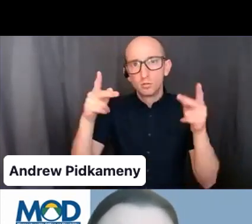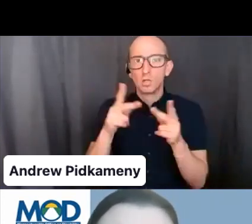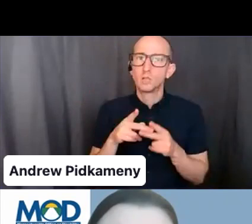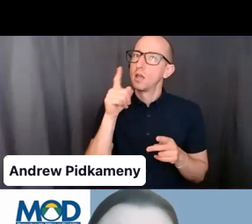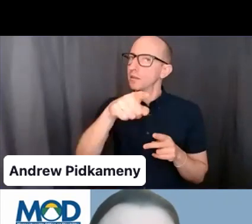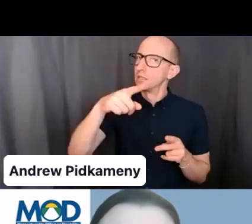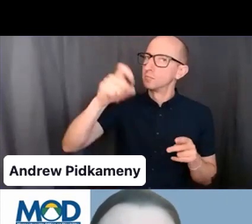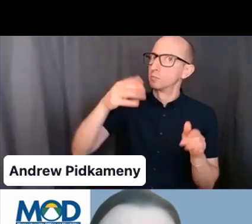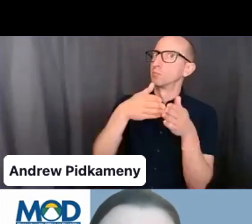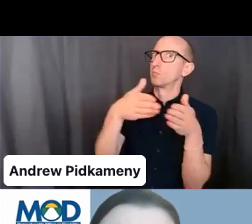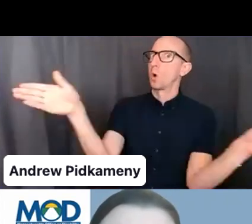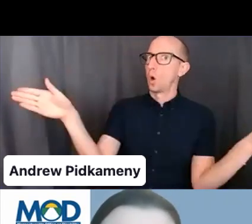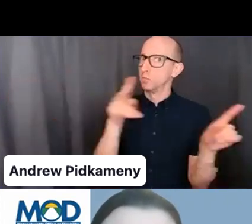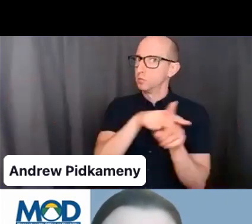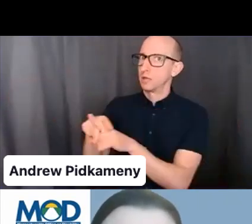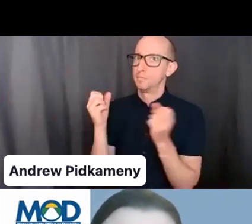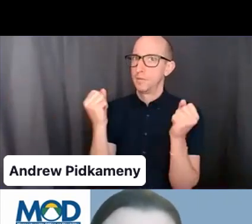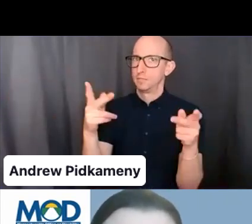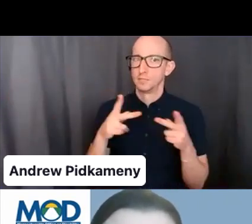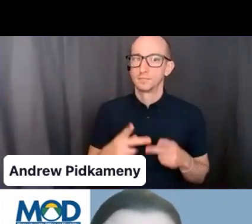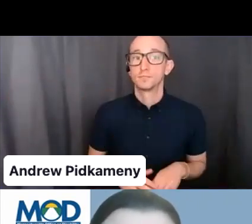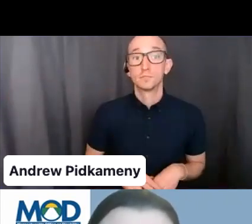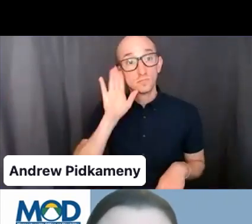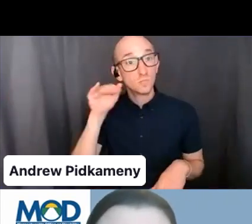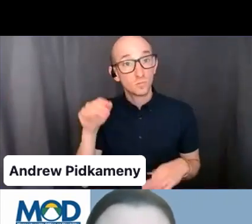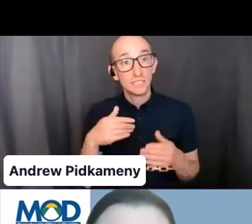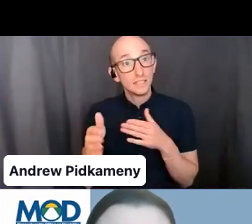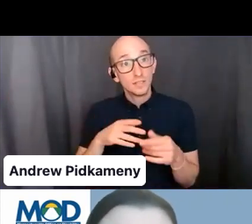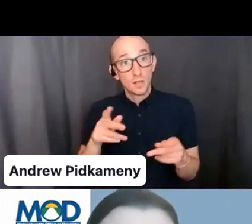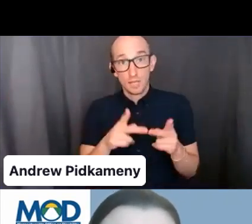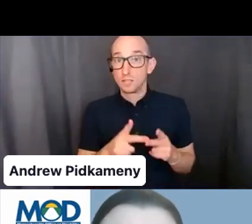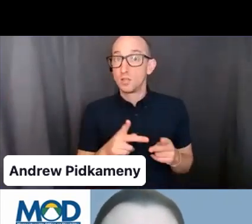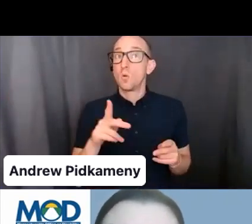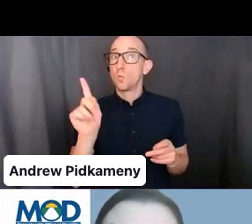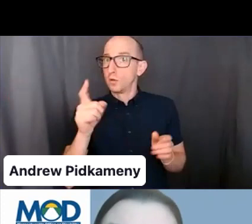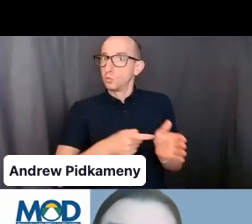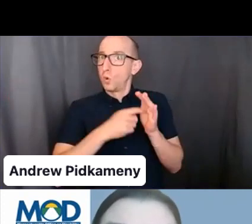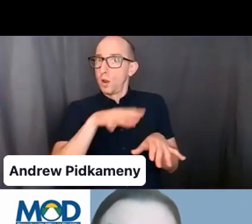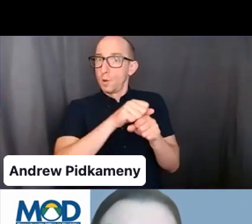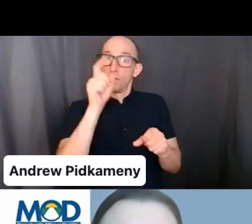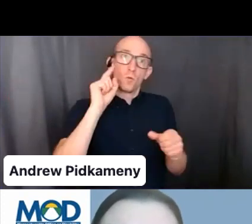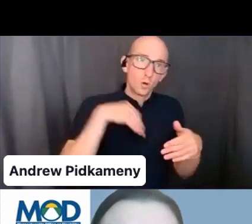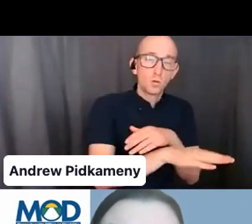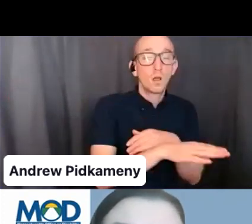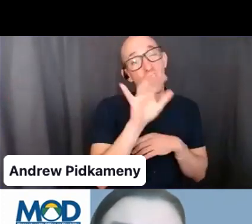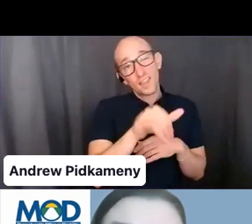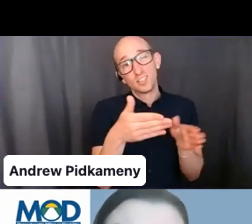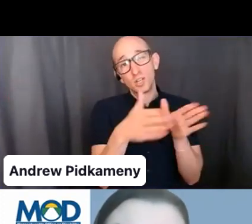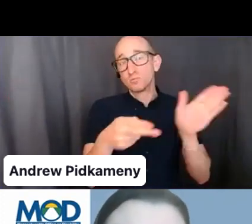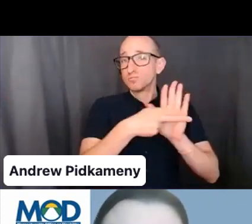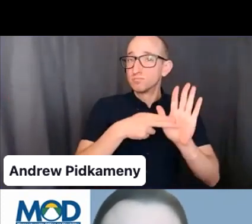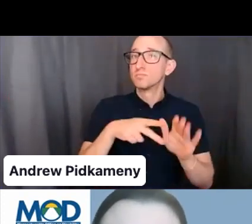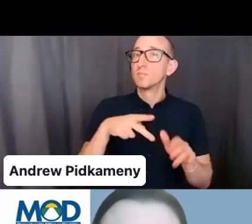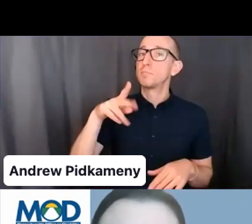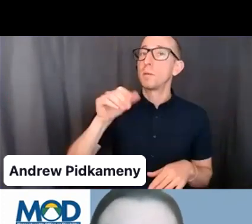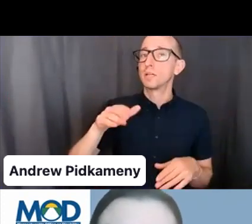broadly. Do note that even places that are available by appointment only are still generally places of public accommodation because anyone can